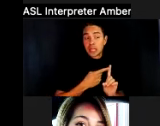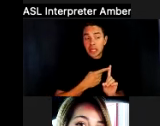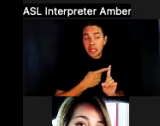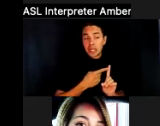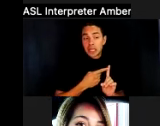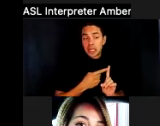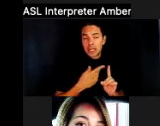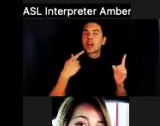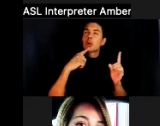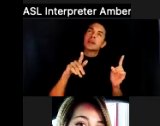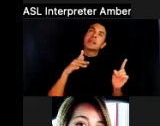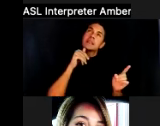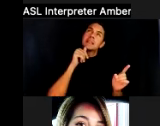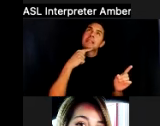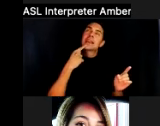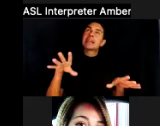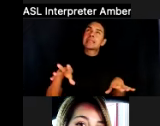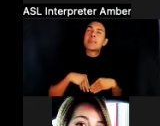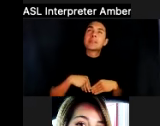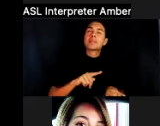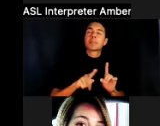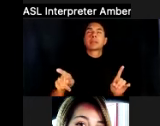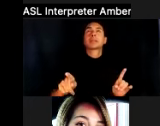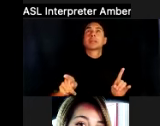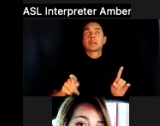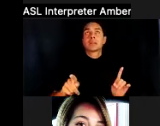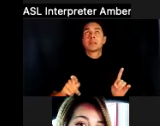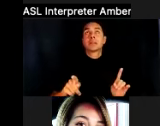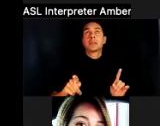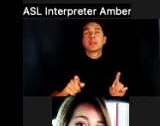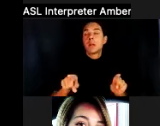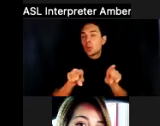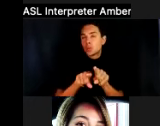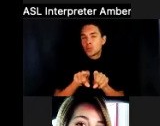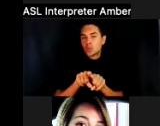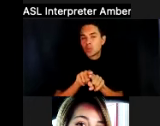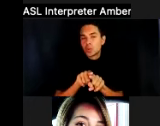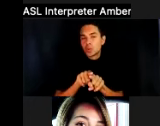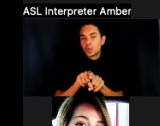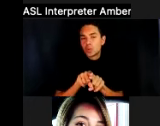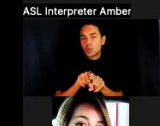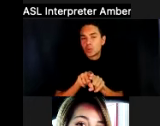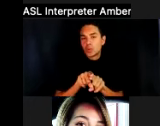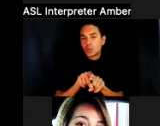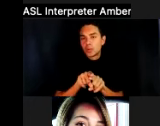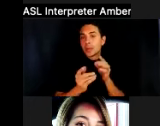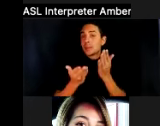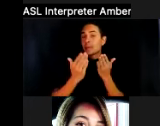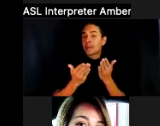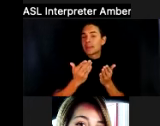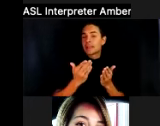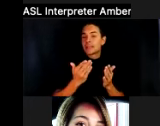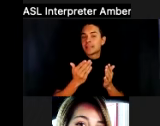I don't want to say necessarily accepting, I mean, it could, but also maybe turning away from, right?